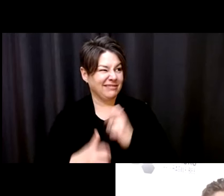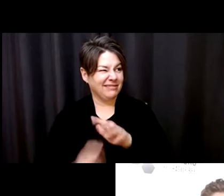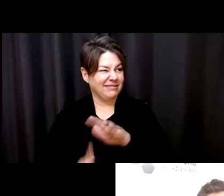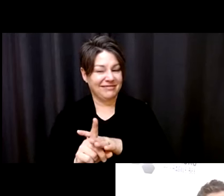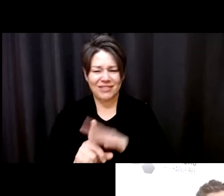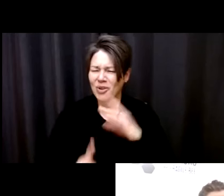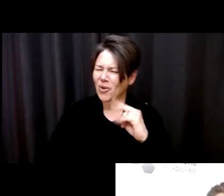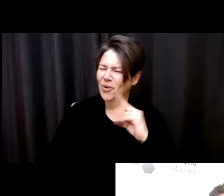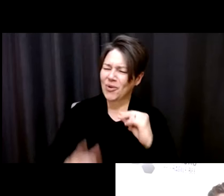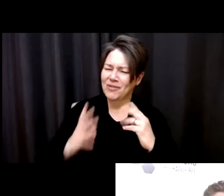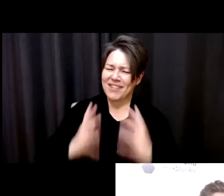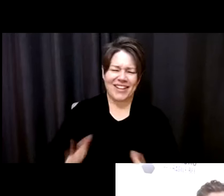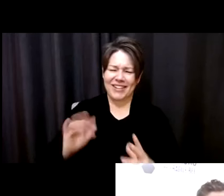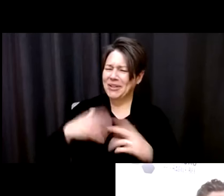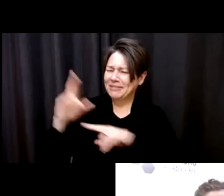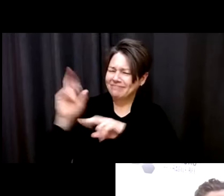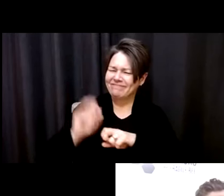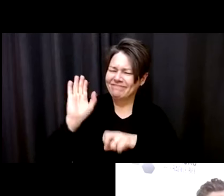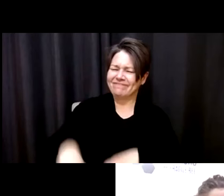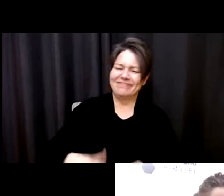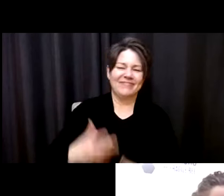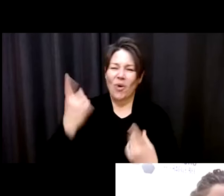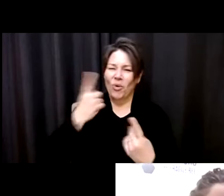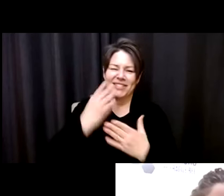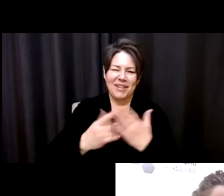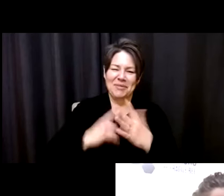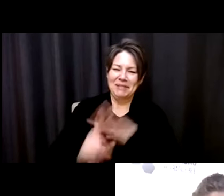at all. We're used to that at this point. There's always something.